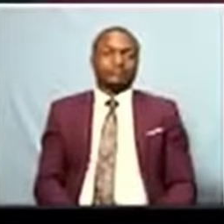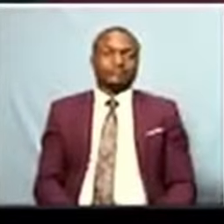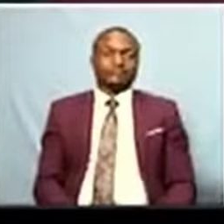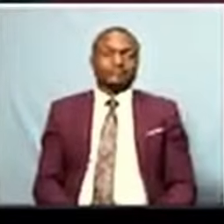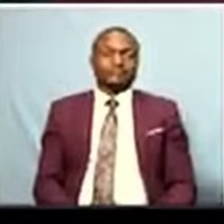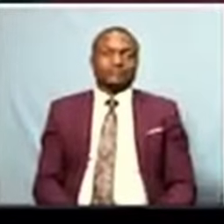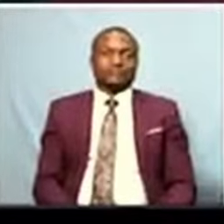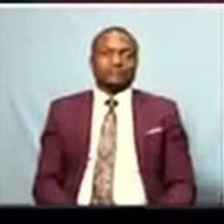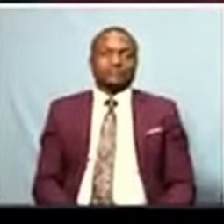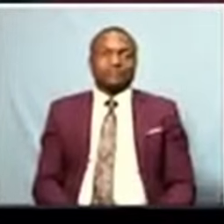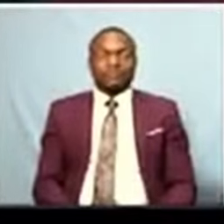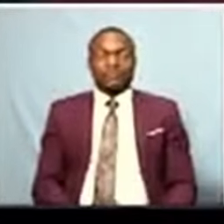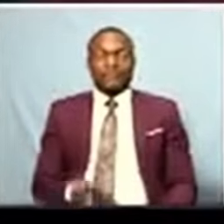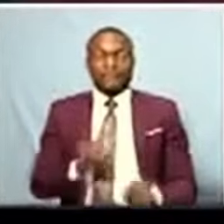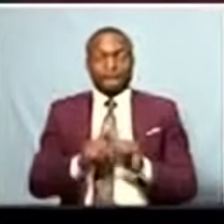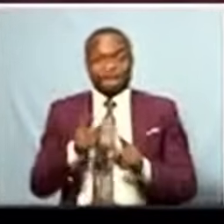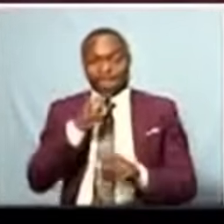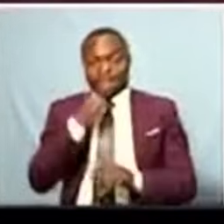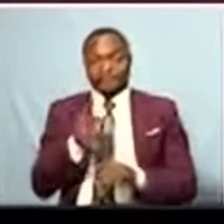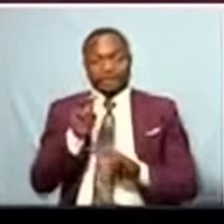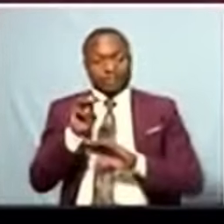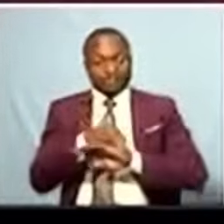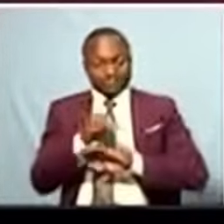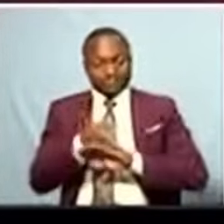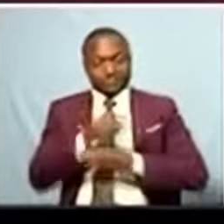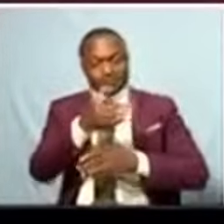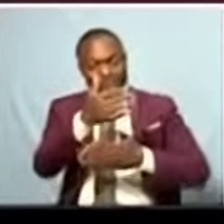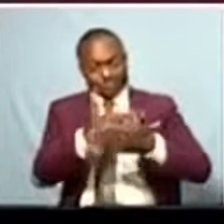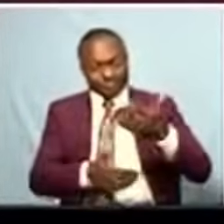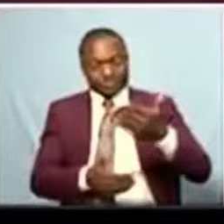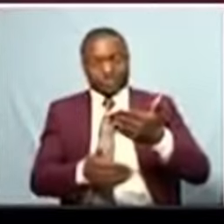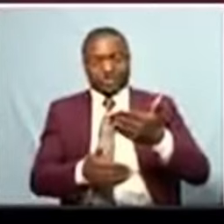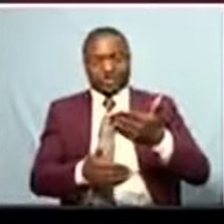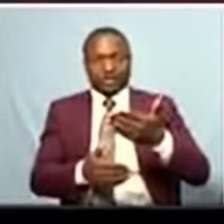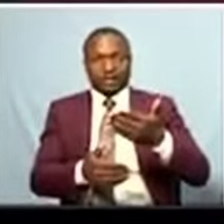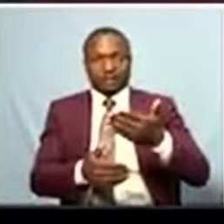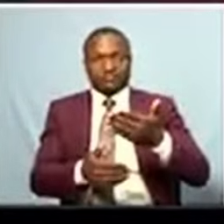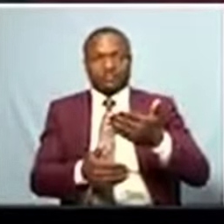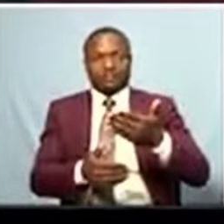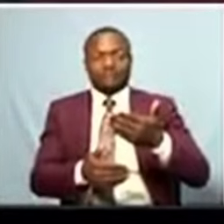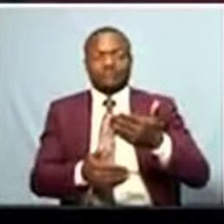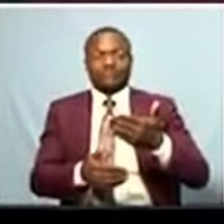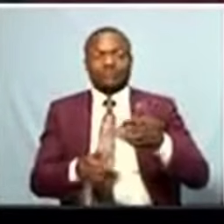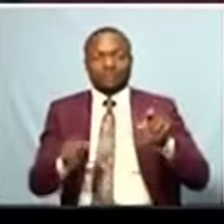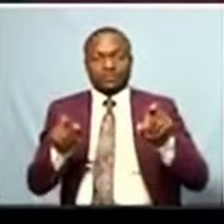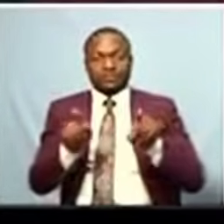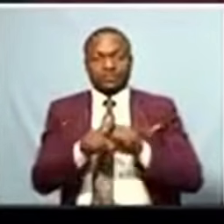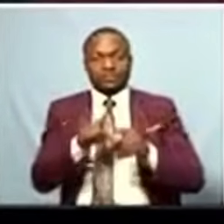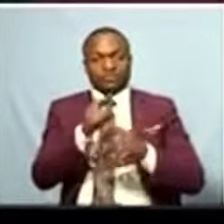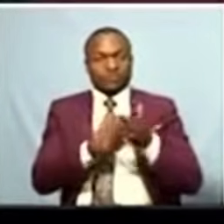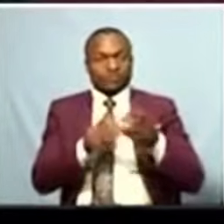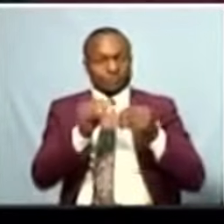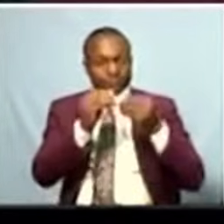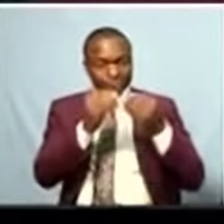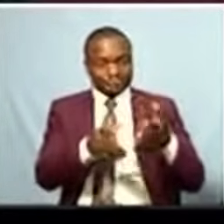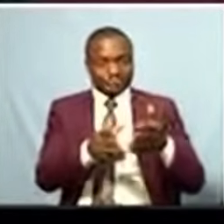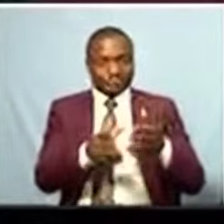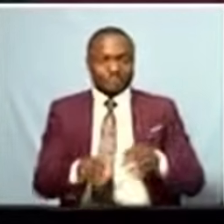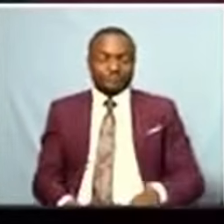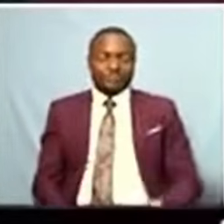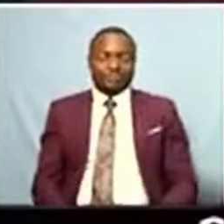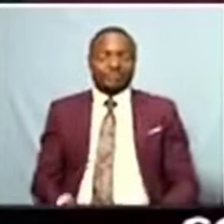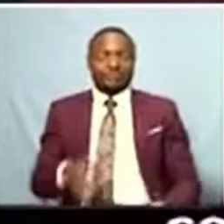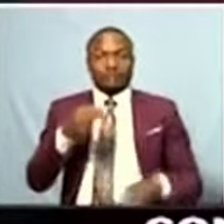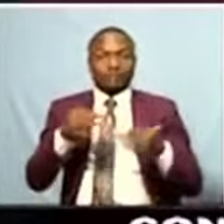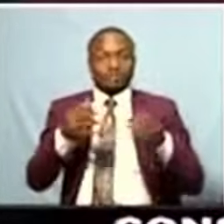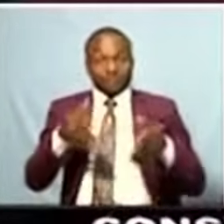say the breakdown of the same was equal to what was being presented. If I may be